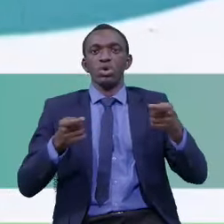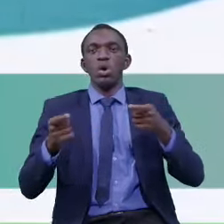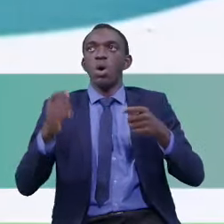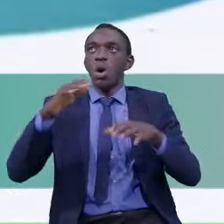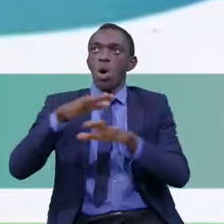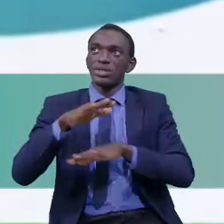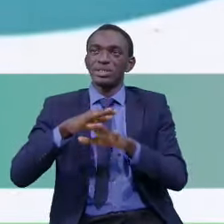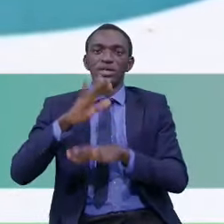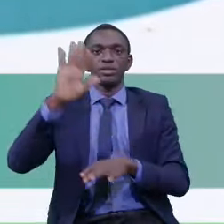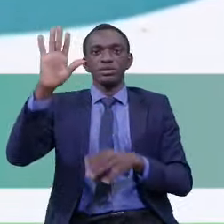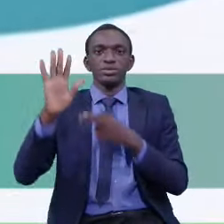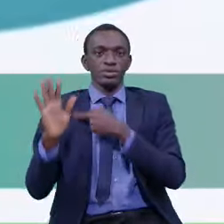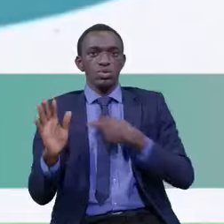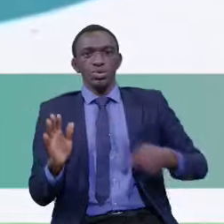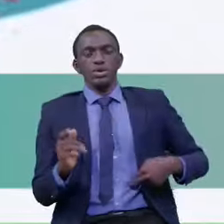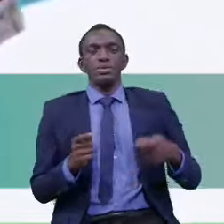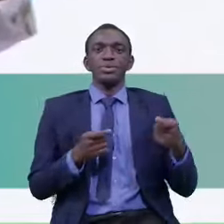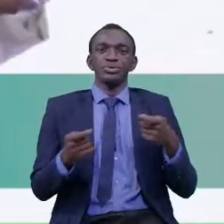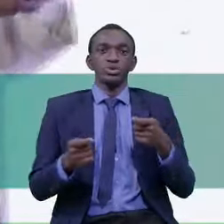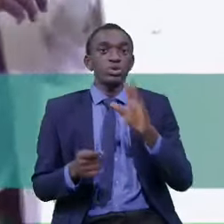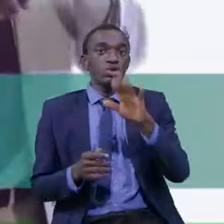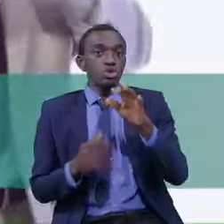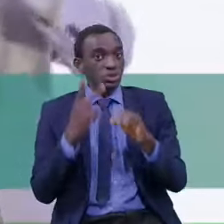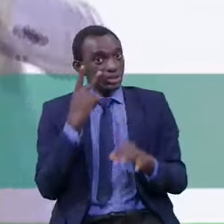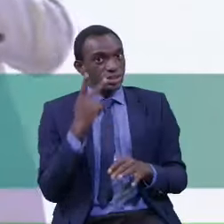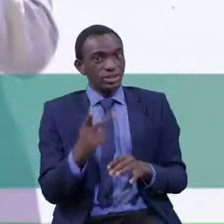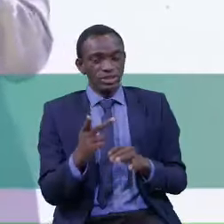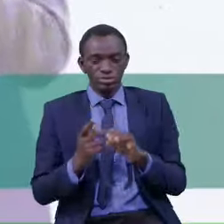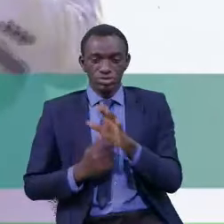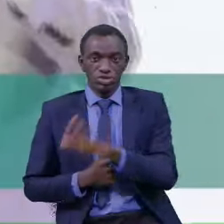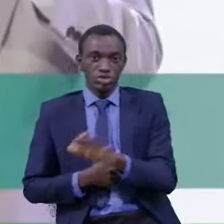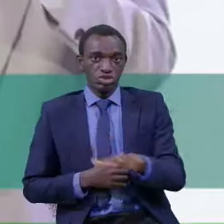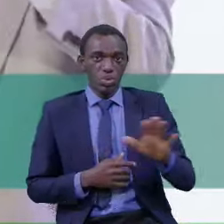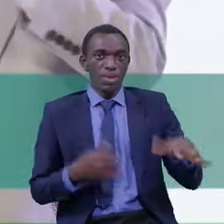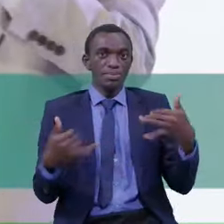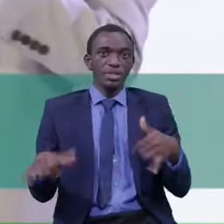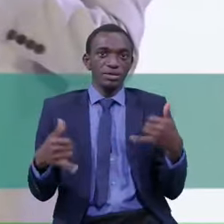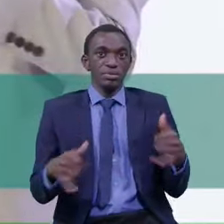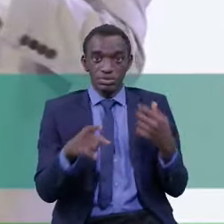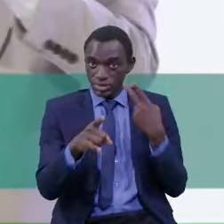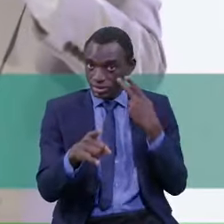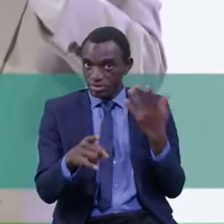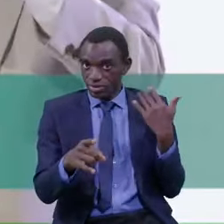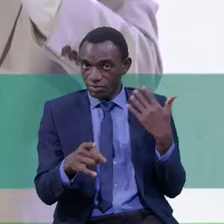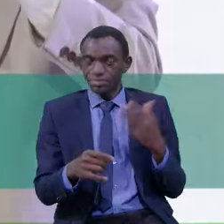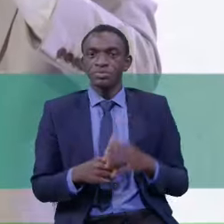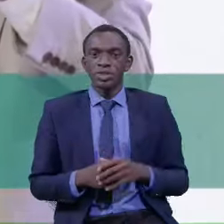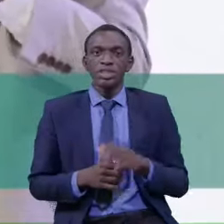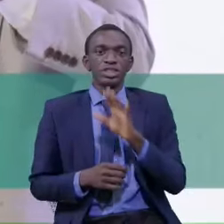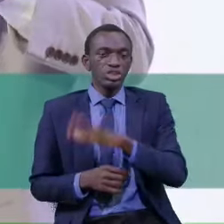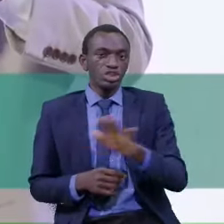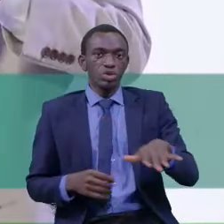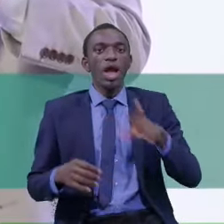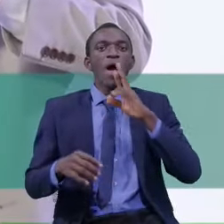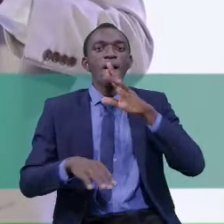Now, we're seeing children playing. Those children, they're on the field